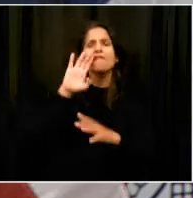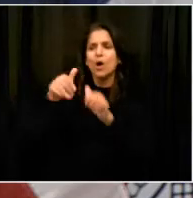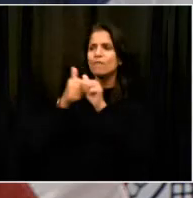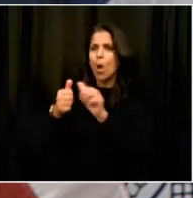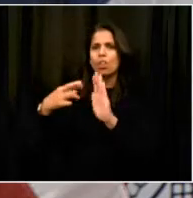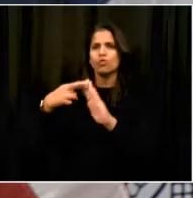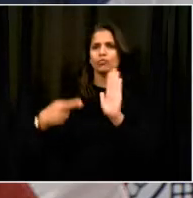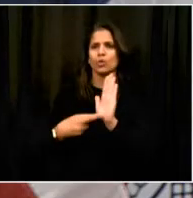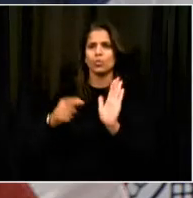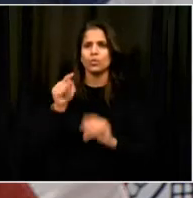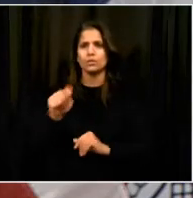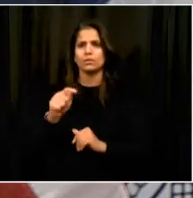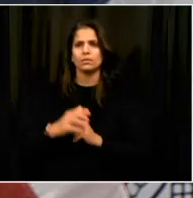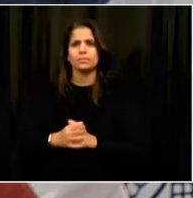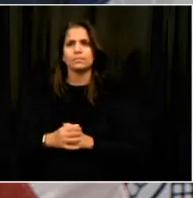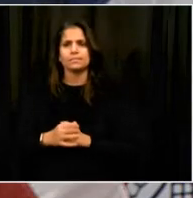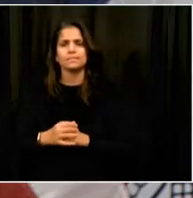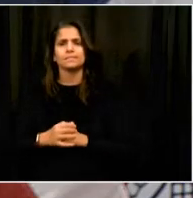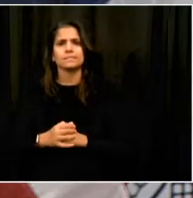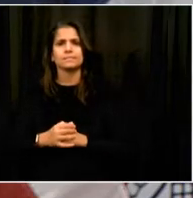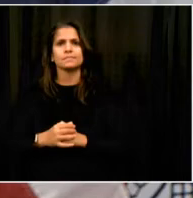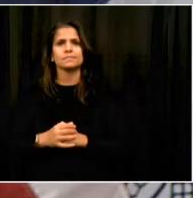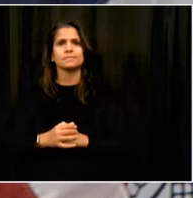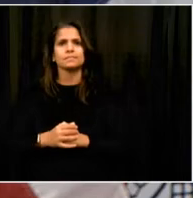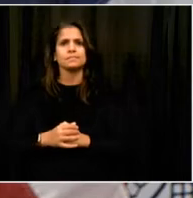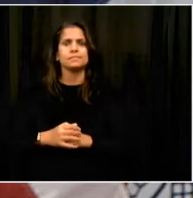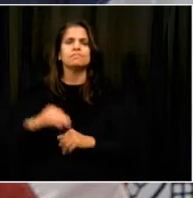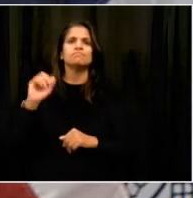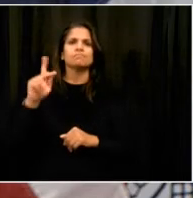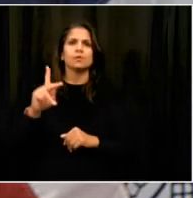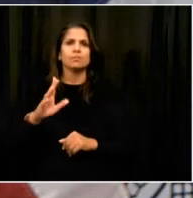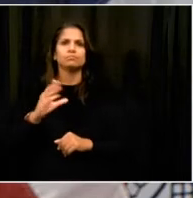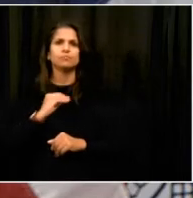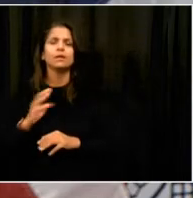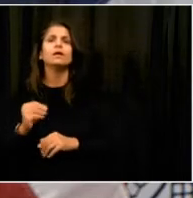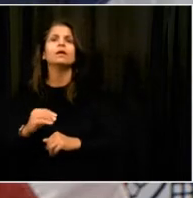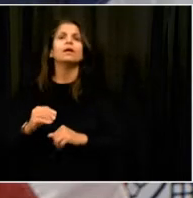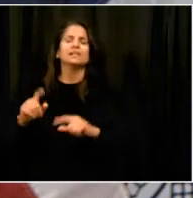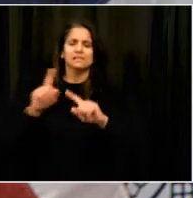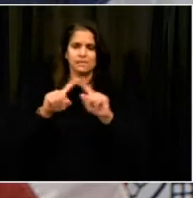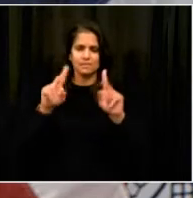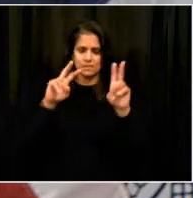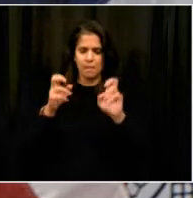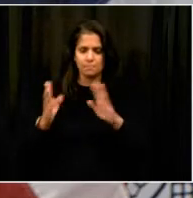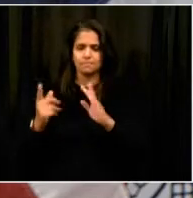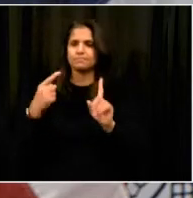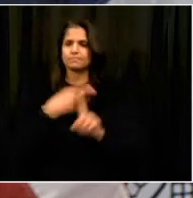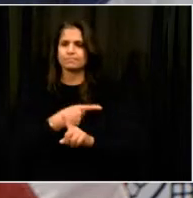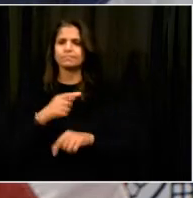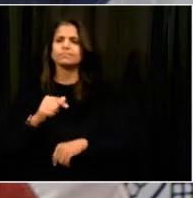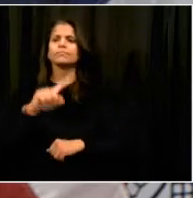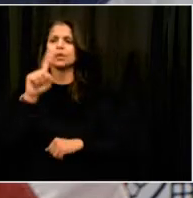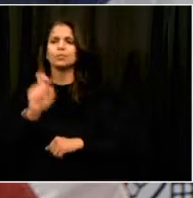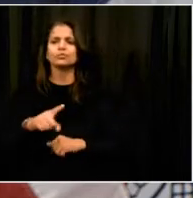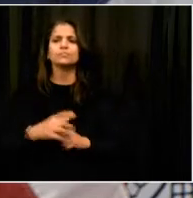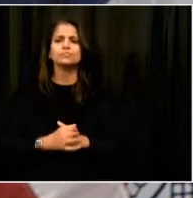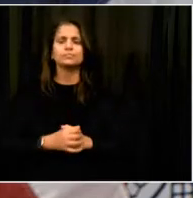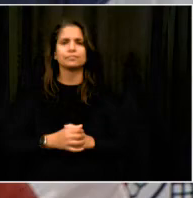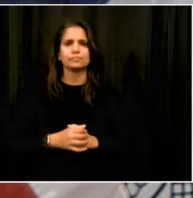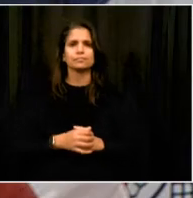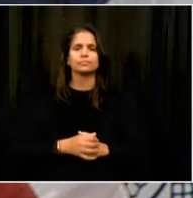On another subject, after several years of improvements, the city is now on track to have as many